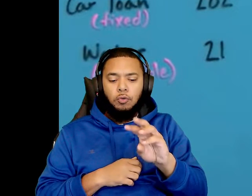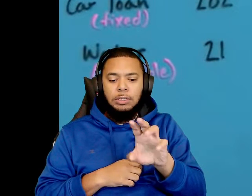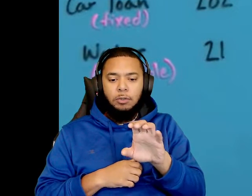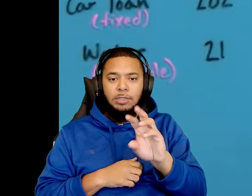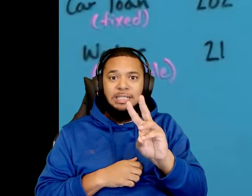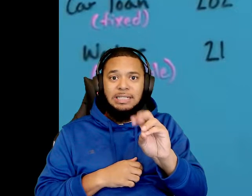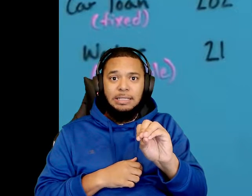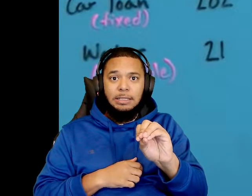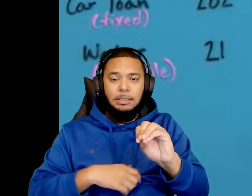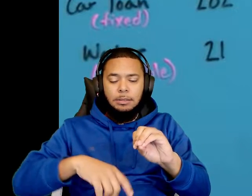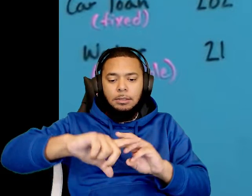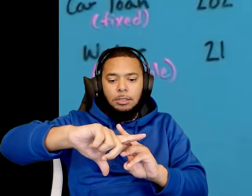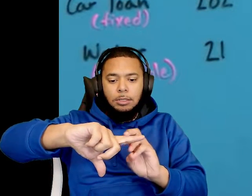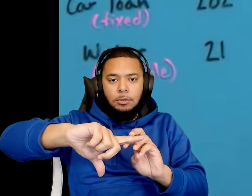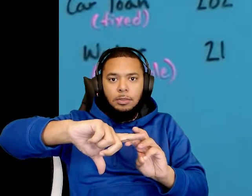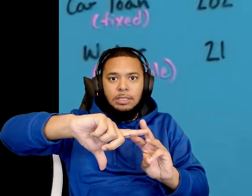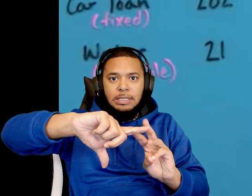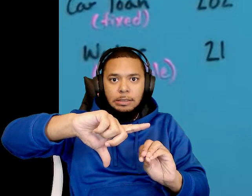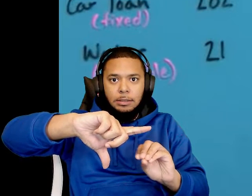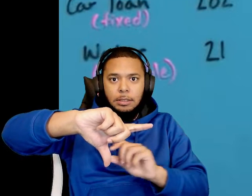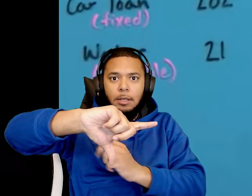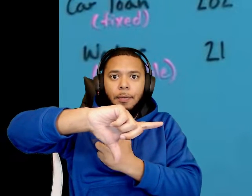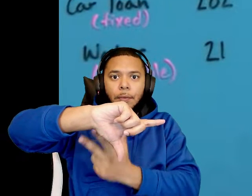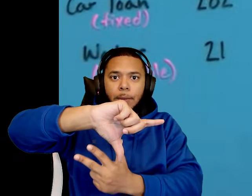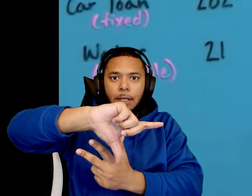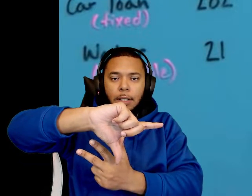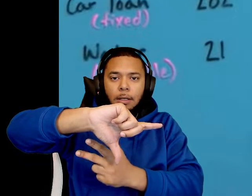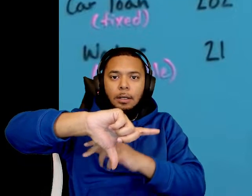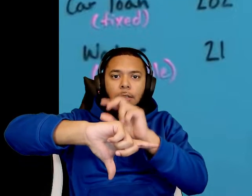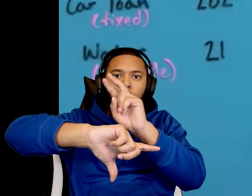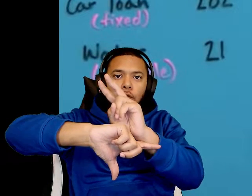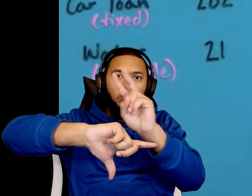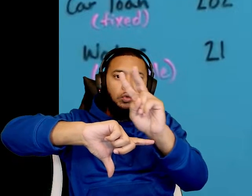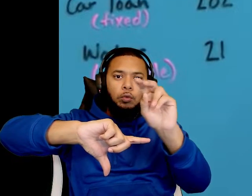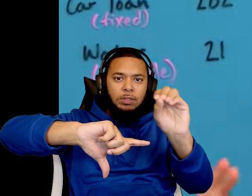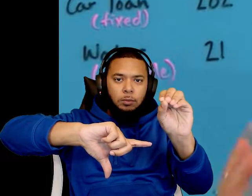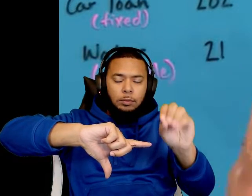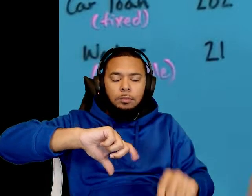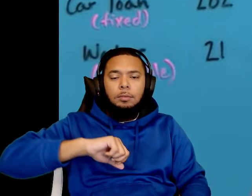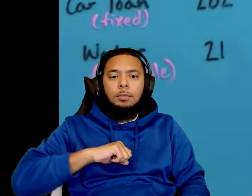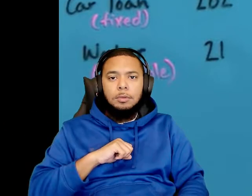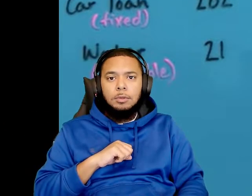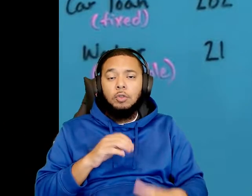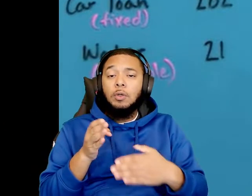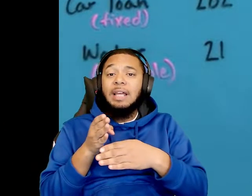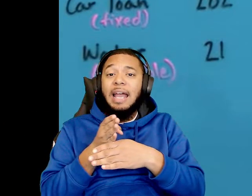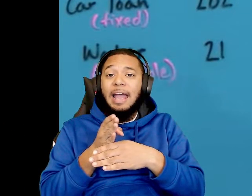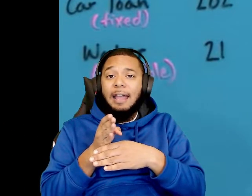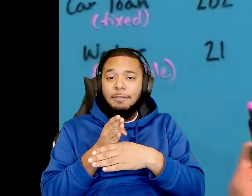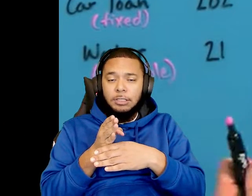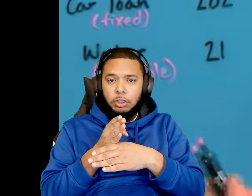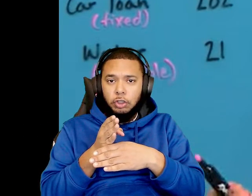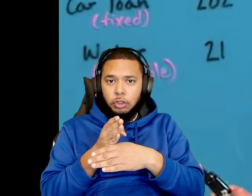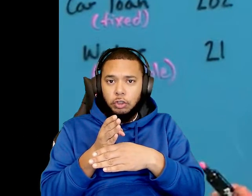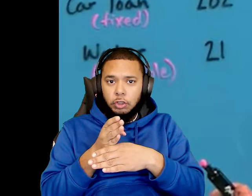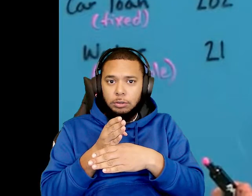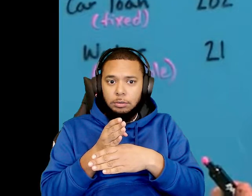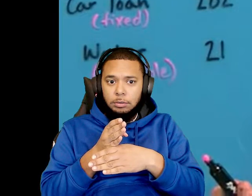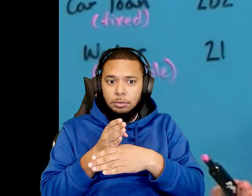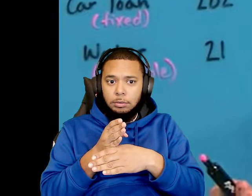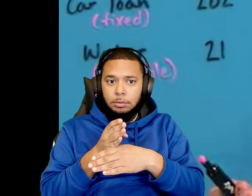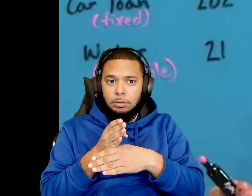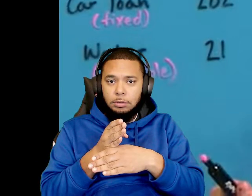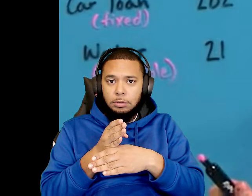into 66 22 times. And then you have the 0 at the end. So the average